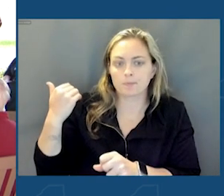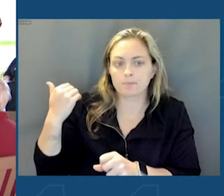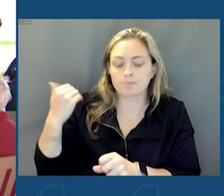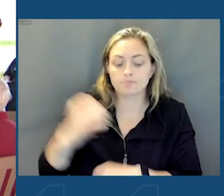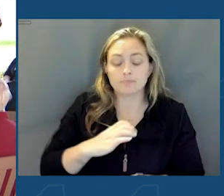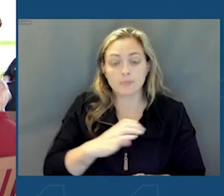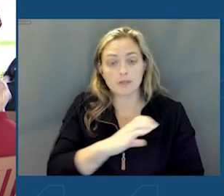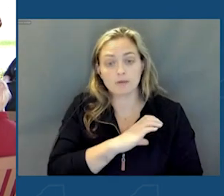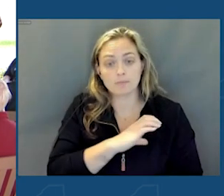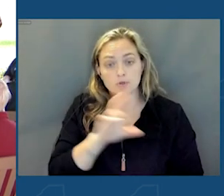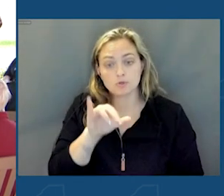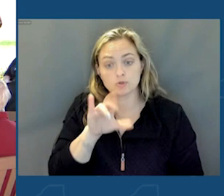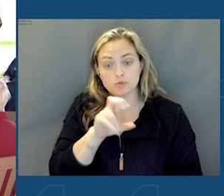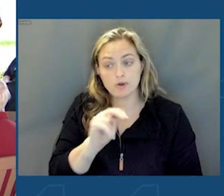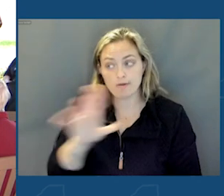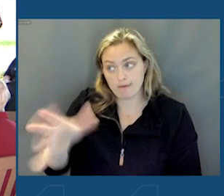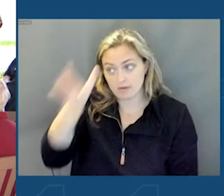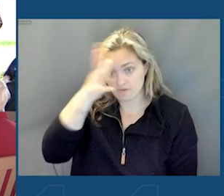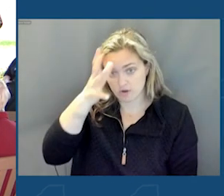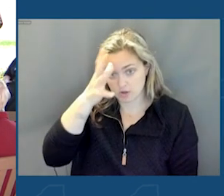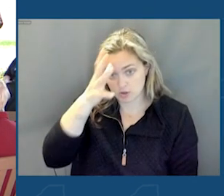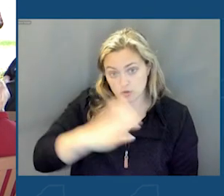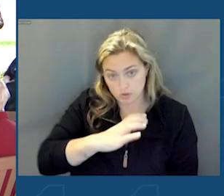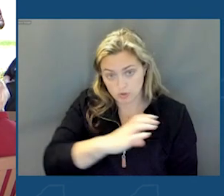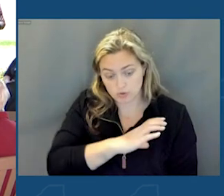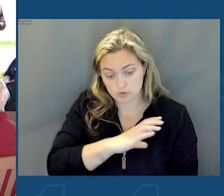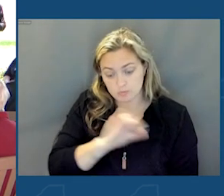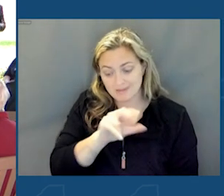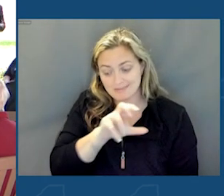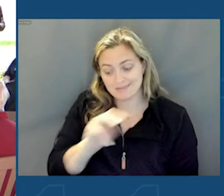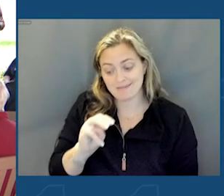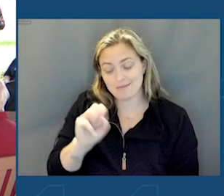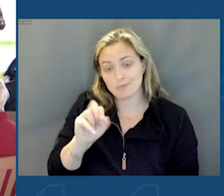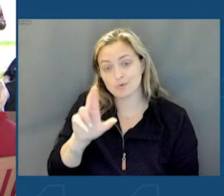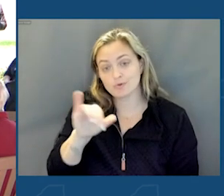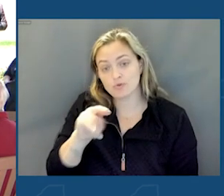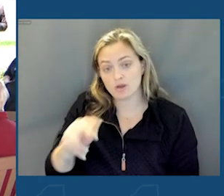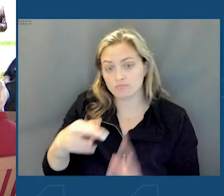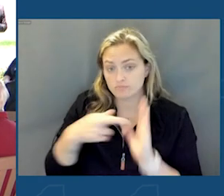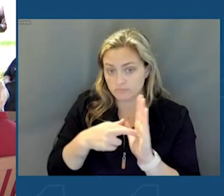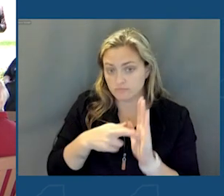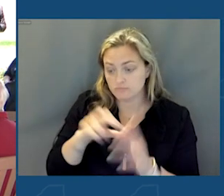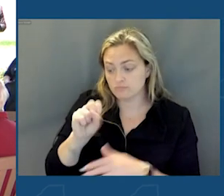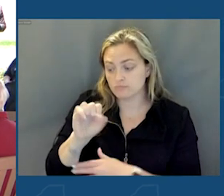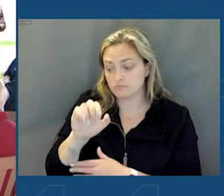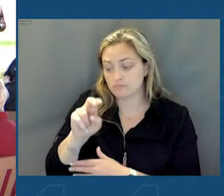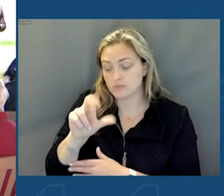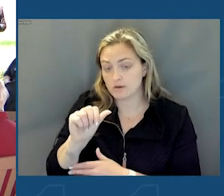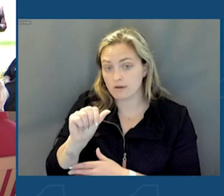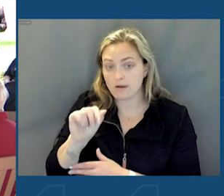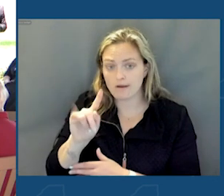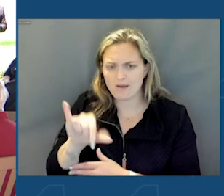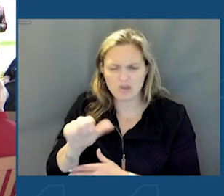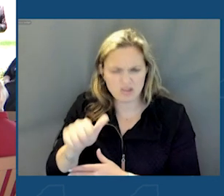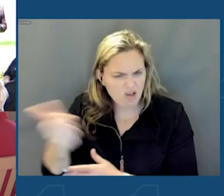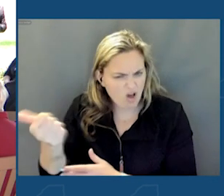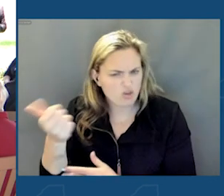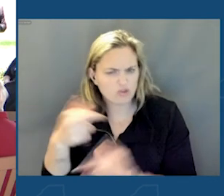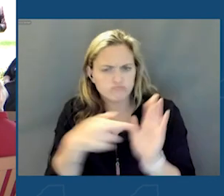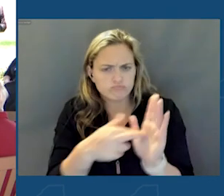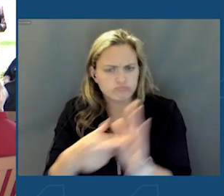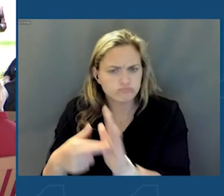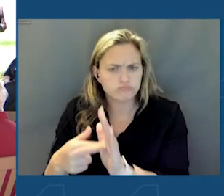Commissioner Stratton's father, Congressman Sam Stratton, represented Seneca County and many other counties in the Finger Lakes